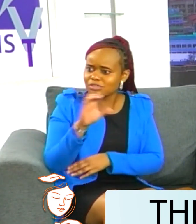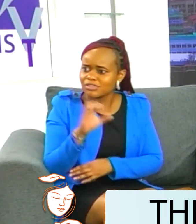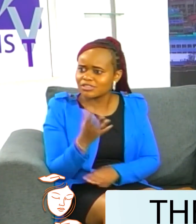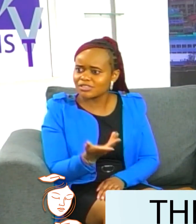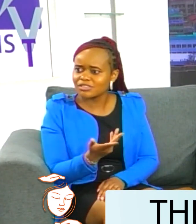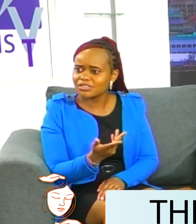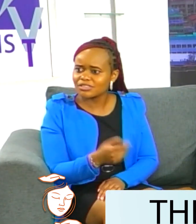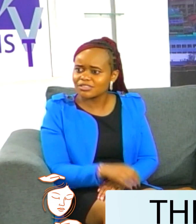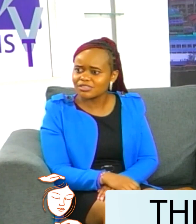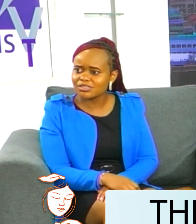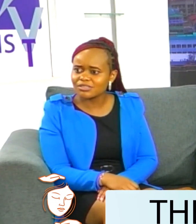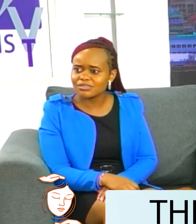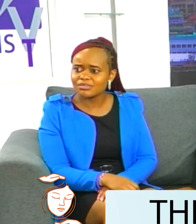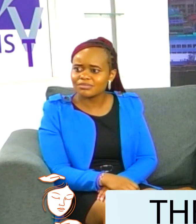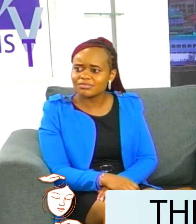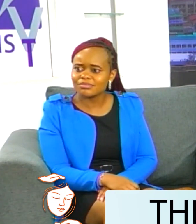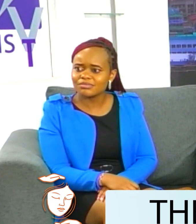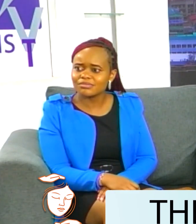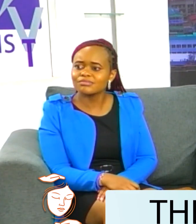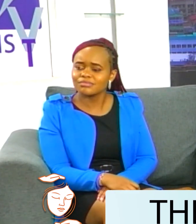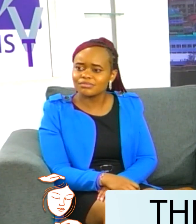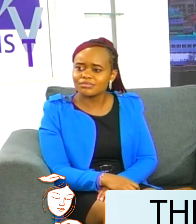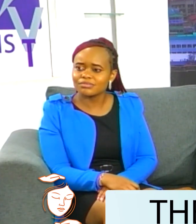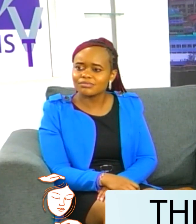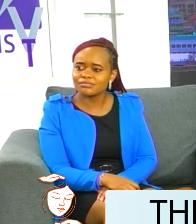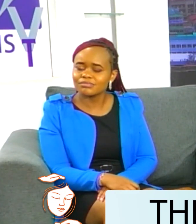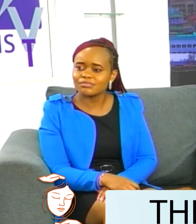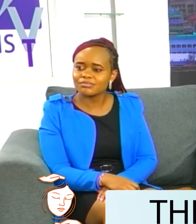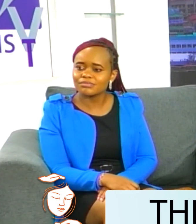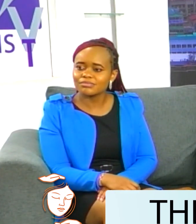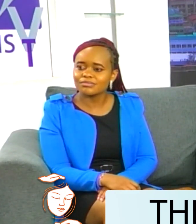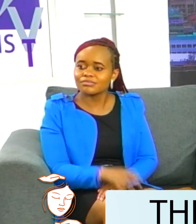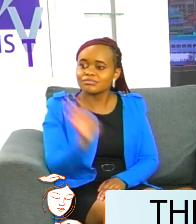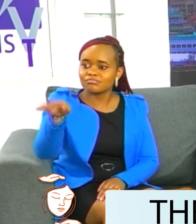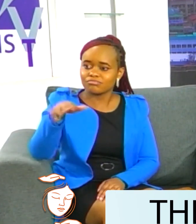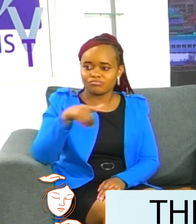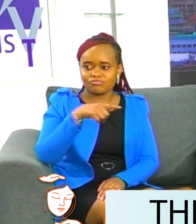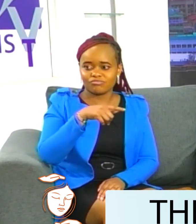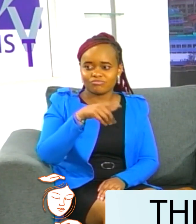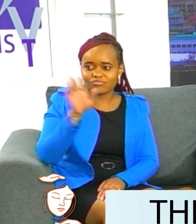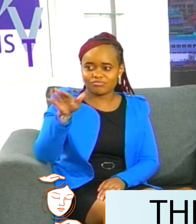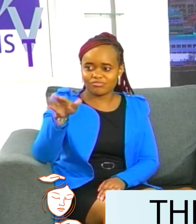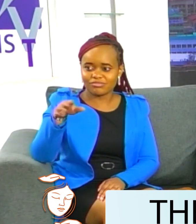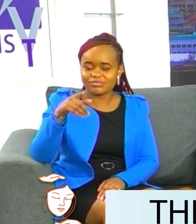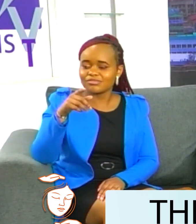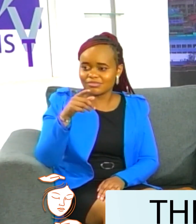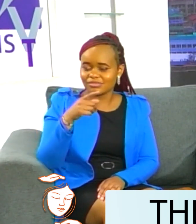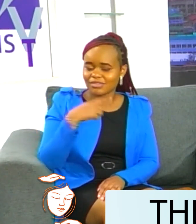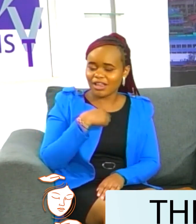I hope maybe other customers would come and probably promote your tailor.